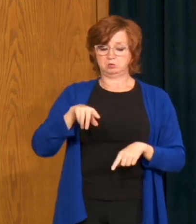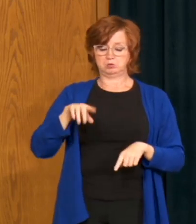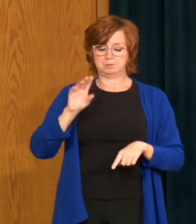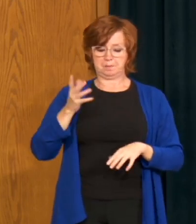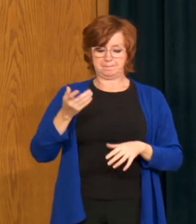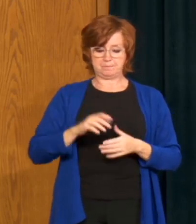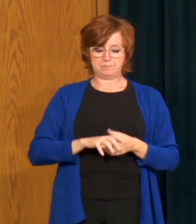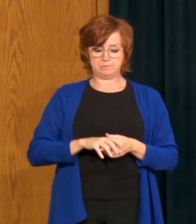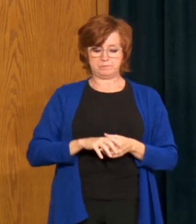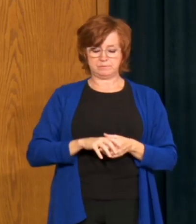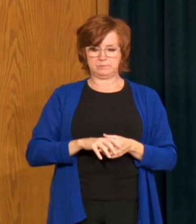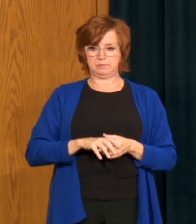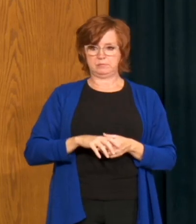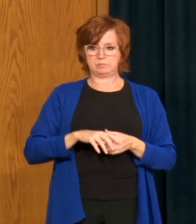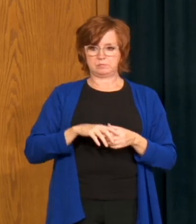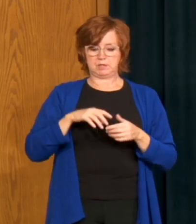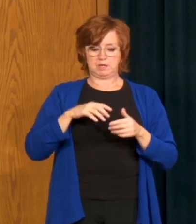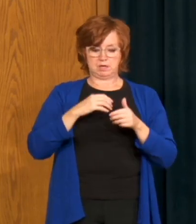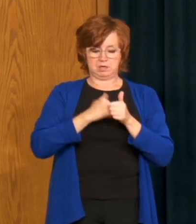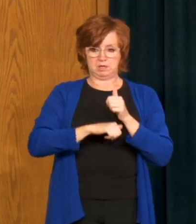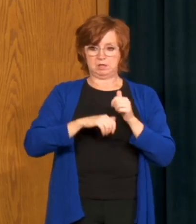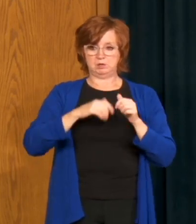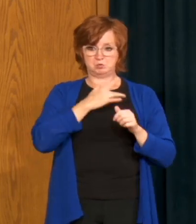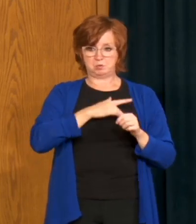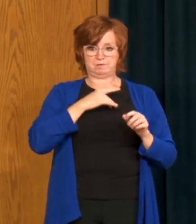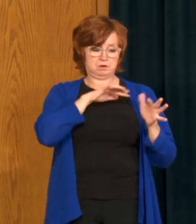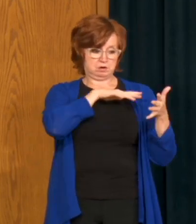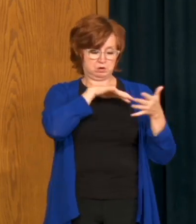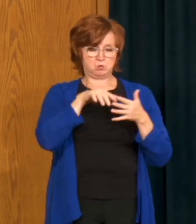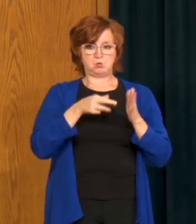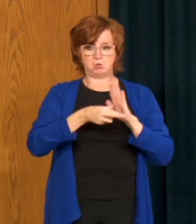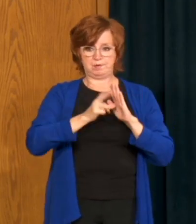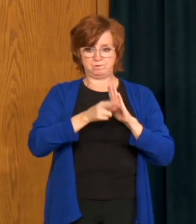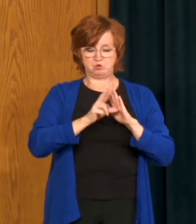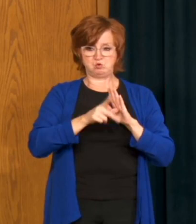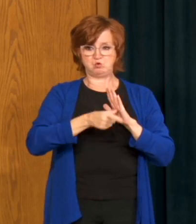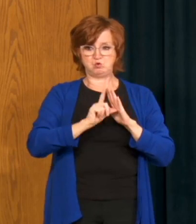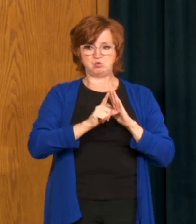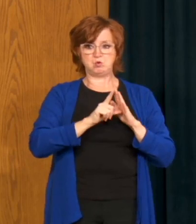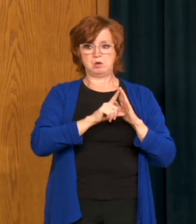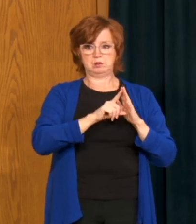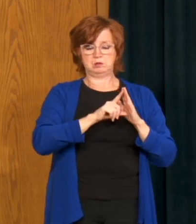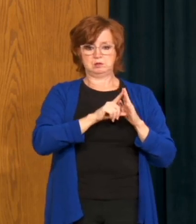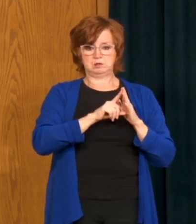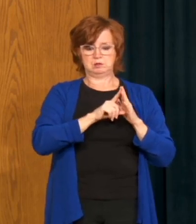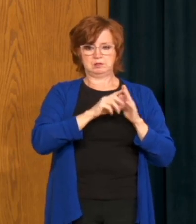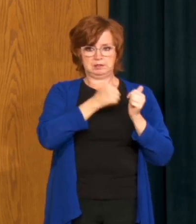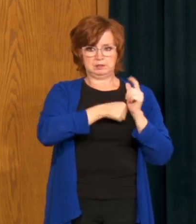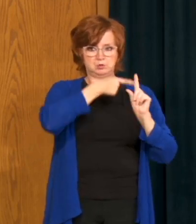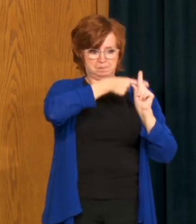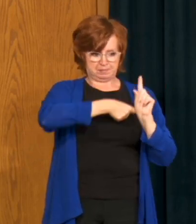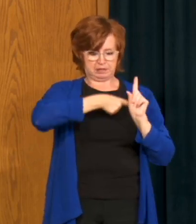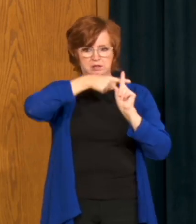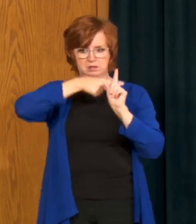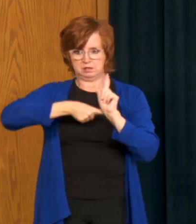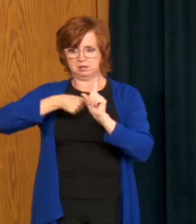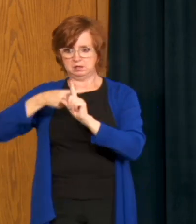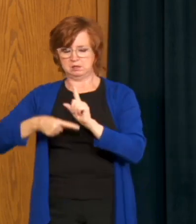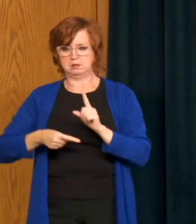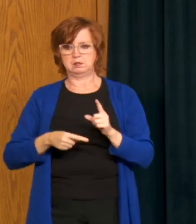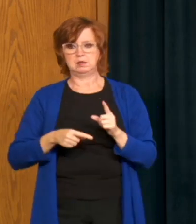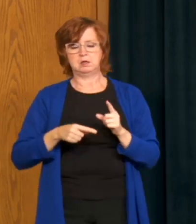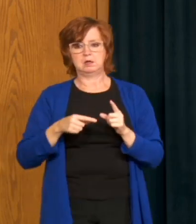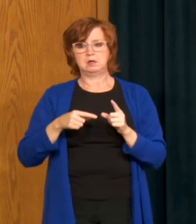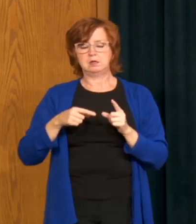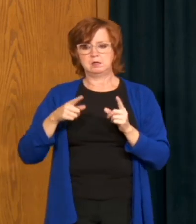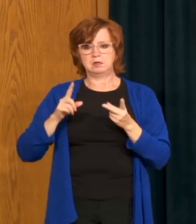deaths by month this year and previous 3 years. We have put in that request to Vital Stats in Saskatchewan